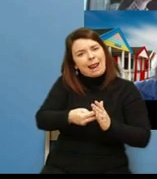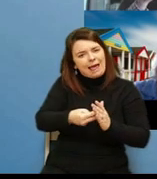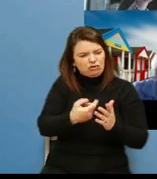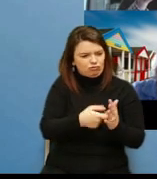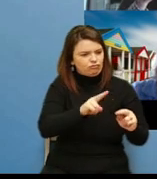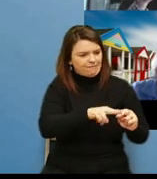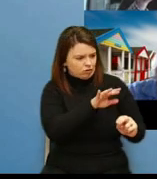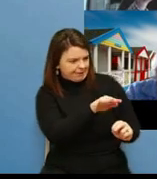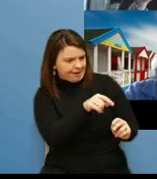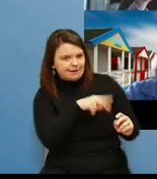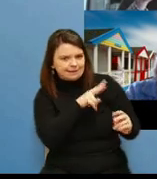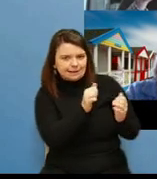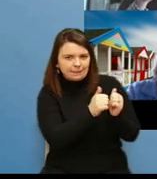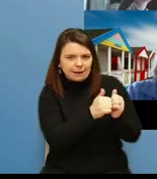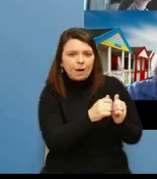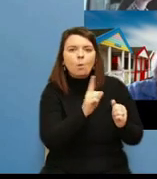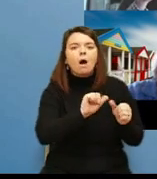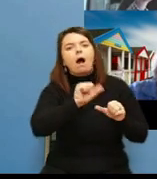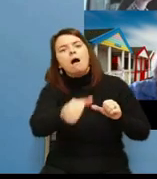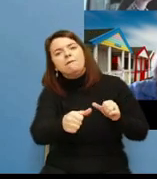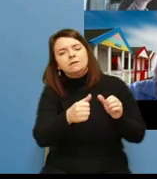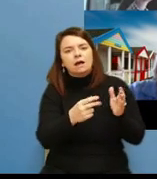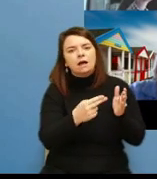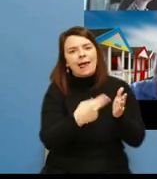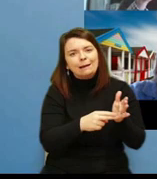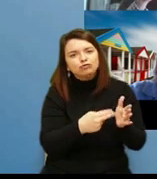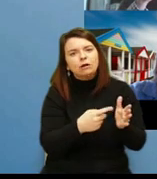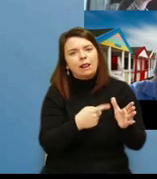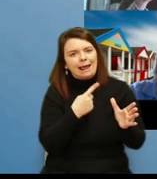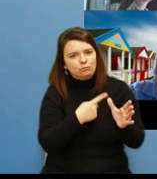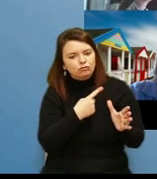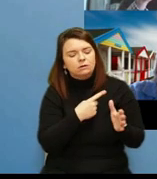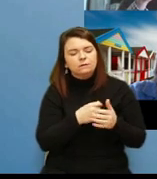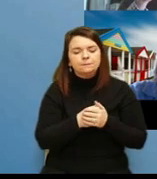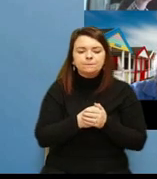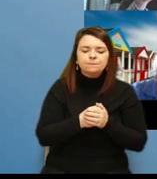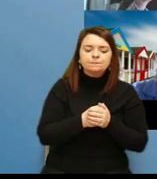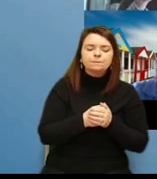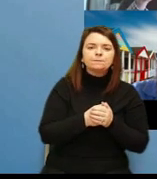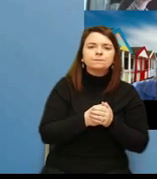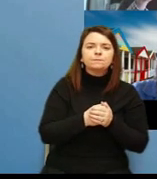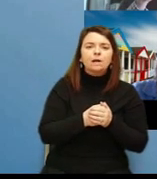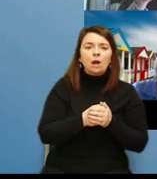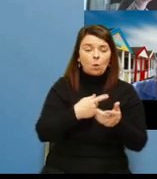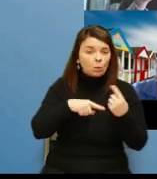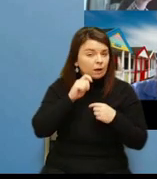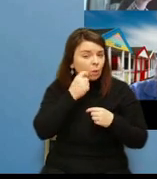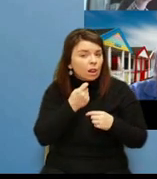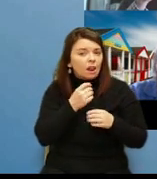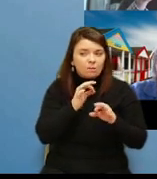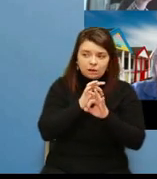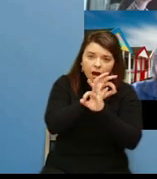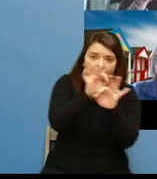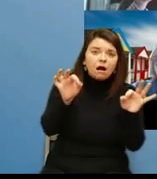local commissioning plans, which are referenced in the paper for what happens beyond April around